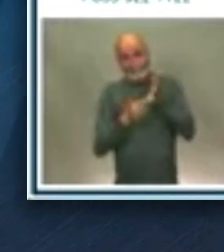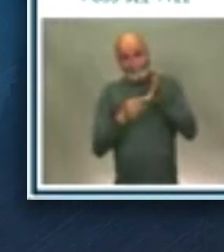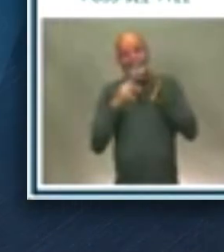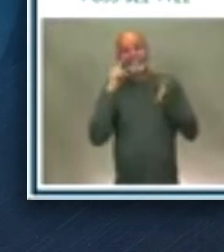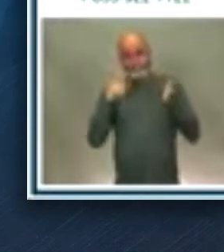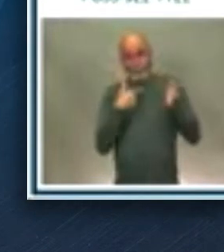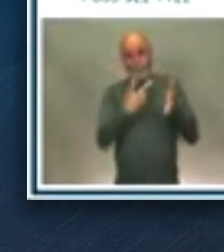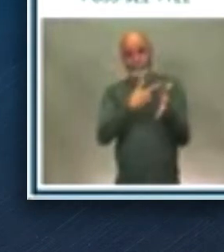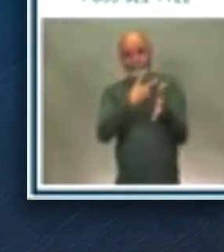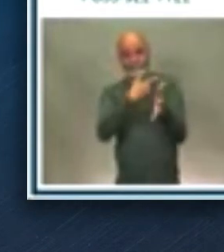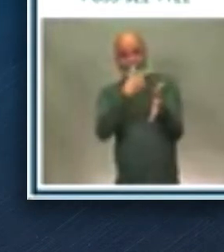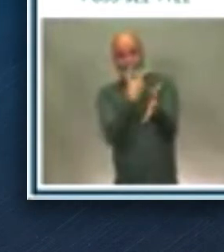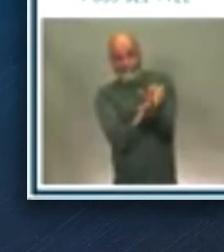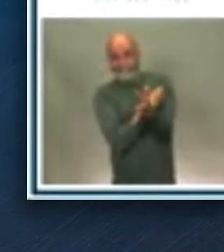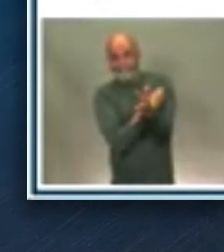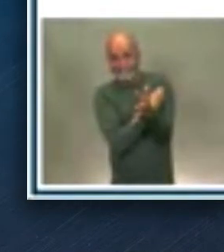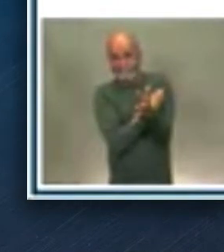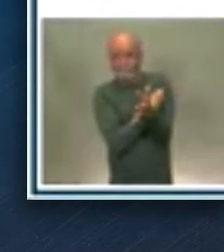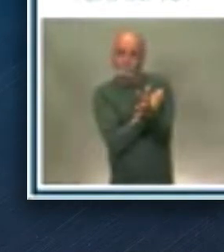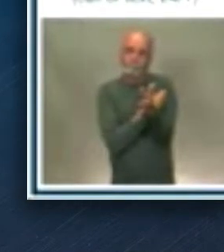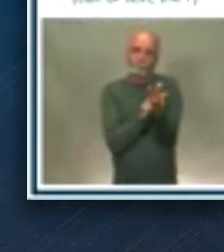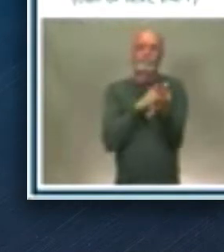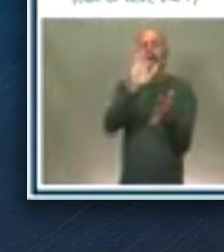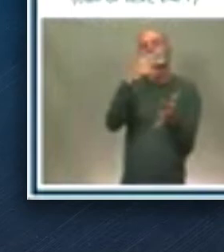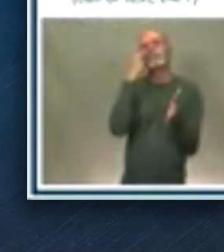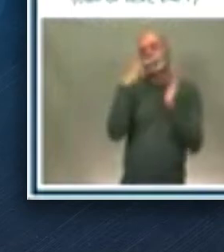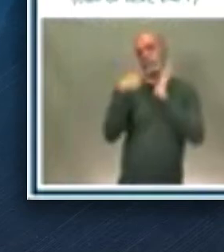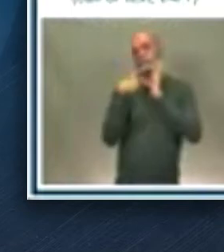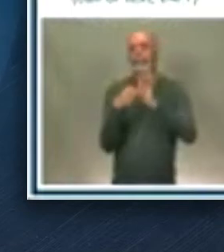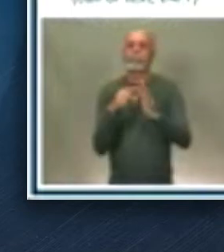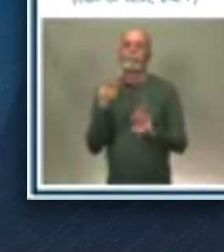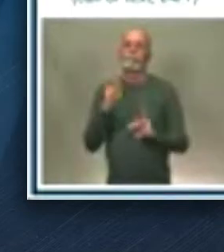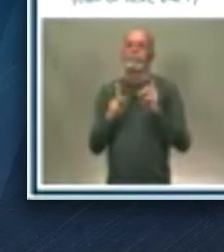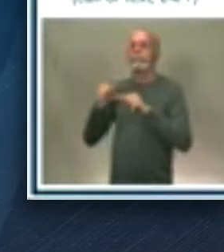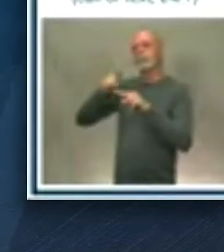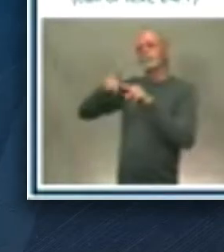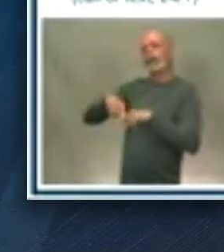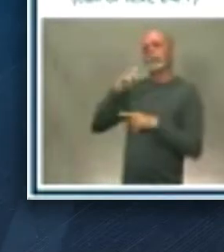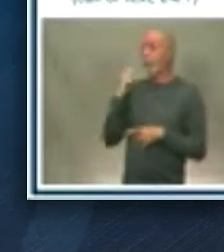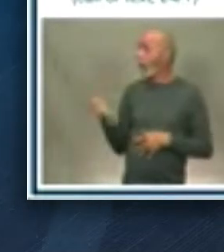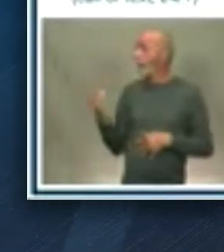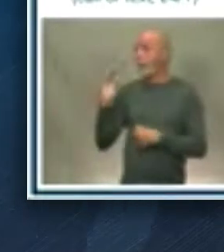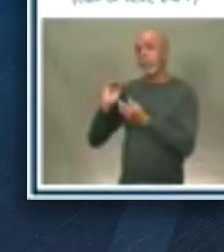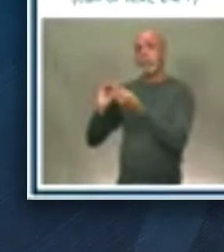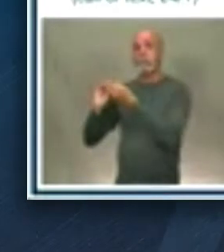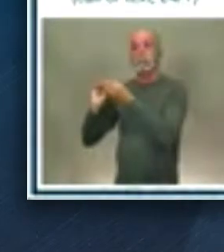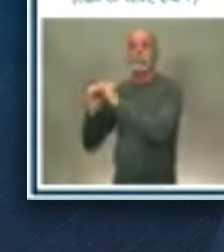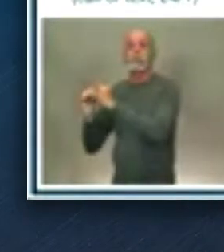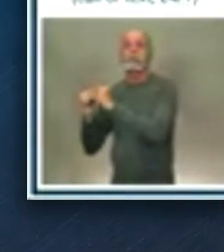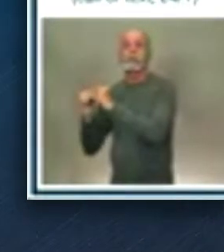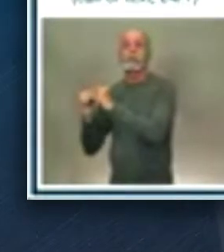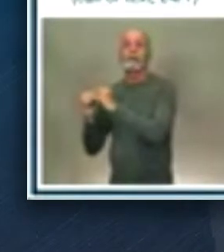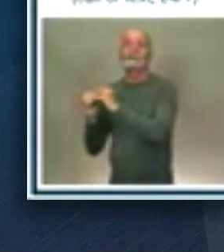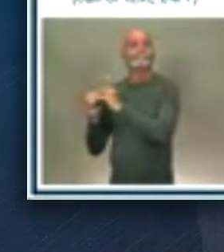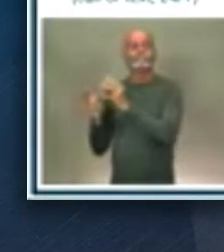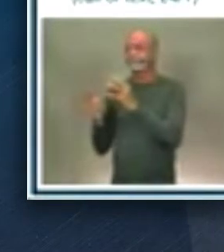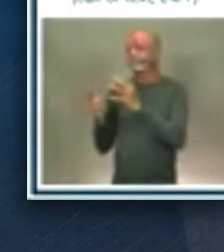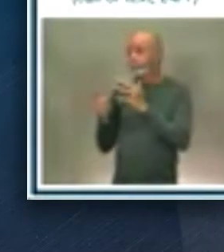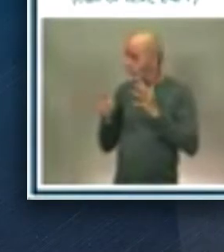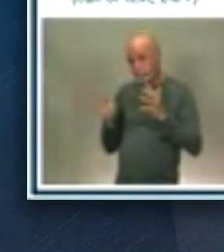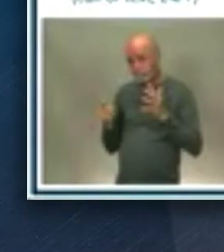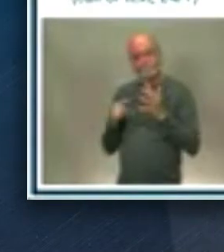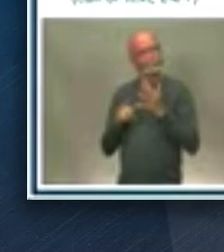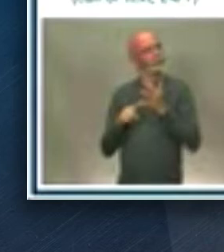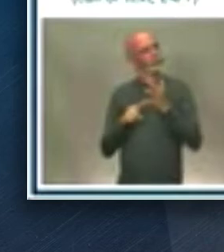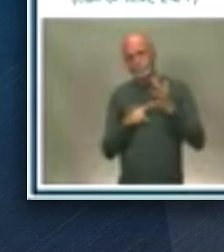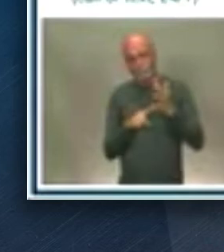of cases that would mean we wouldn't move to phase five even if we were 75% vaccinated? No, I've always